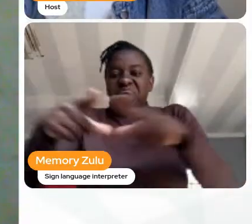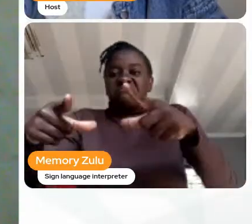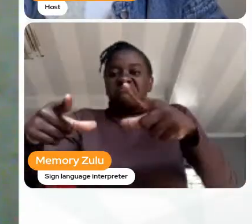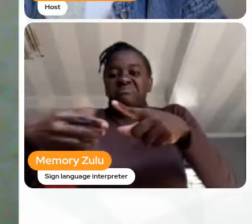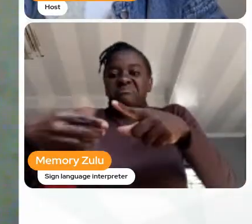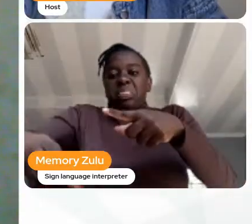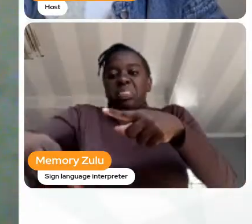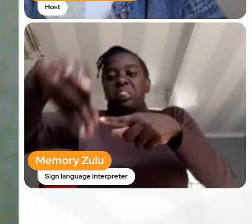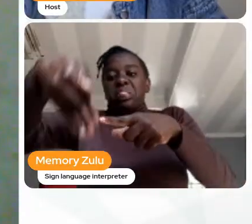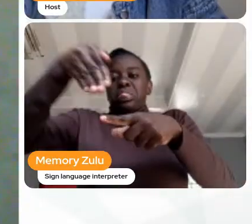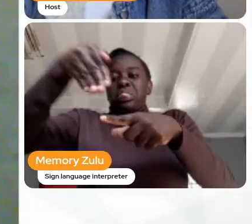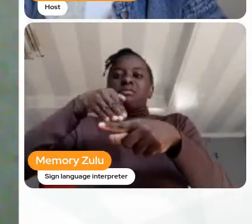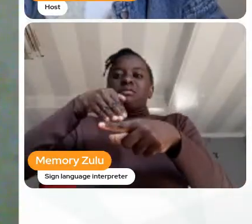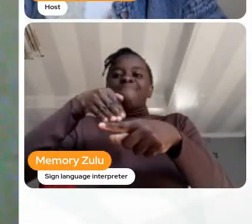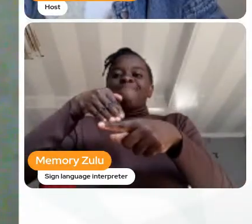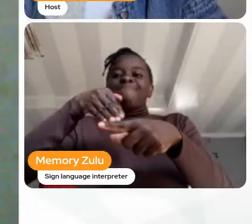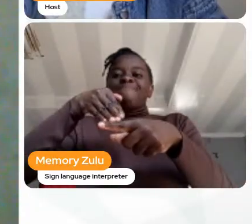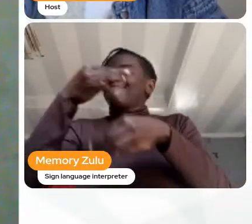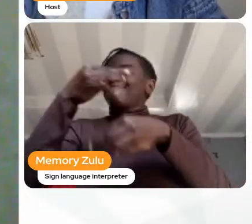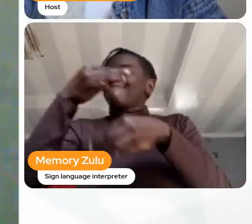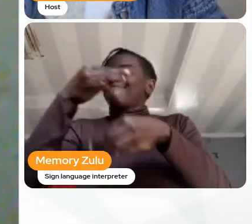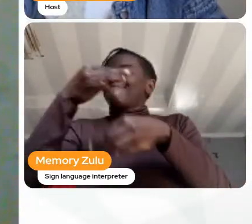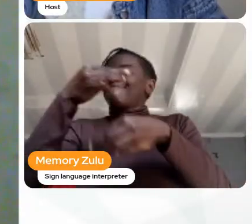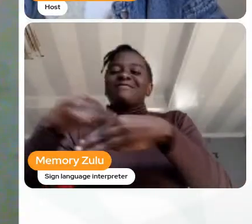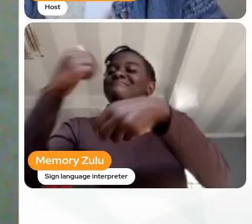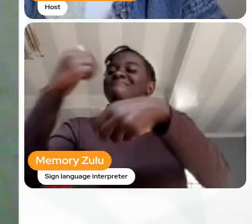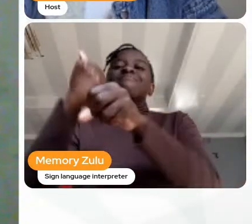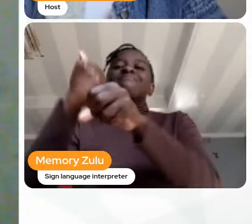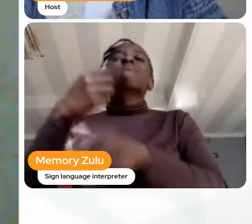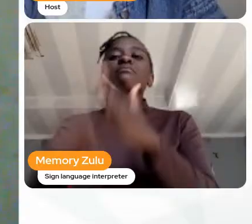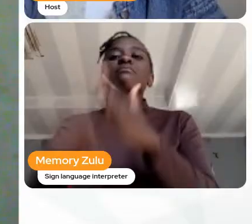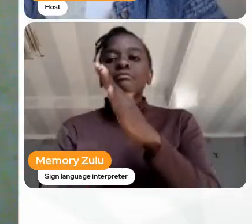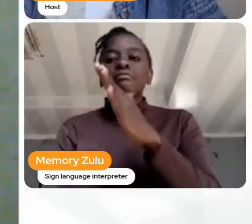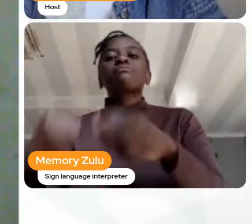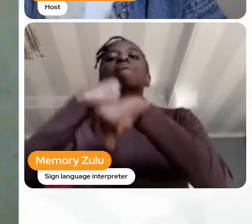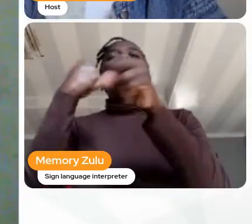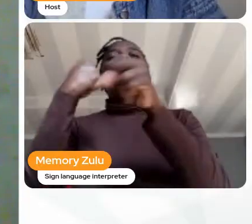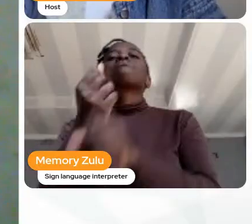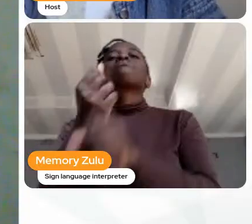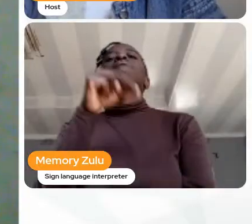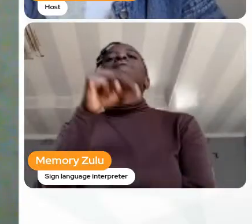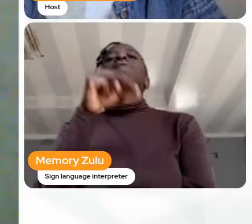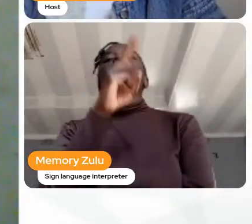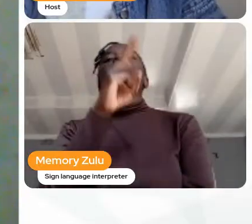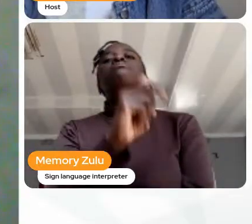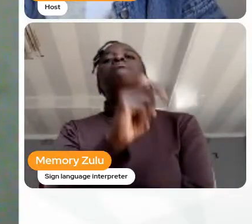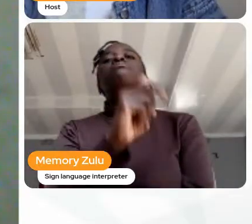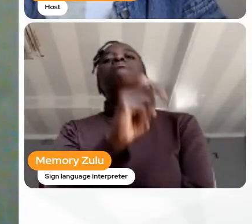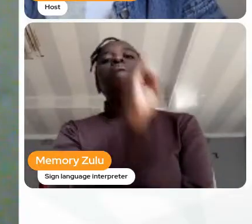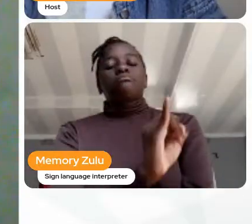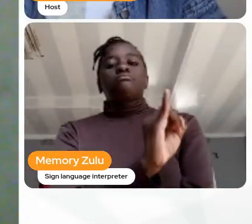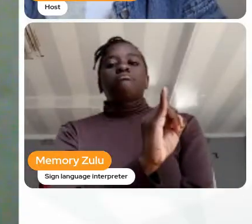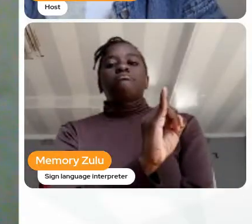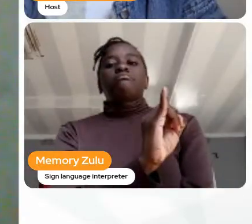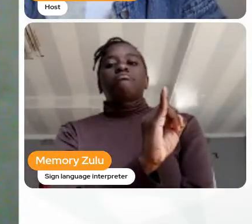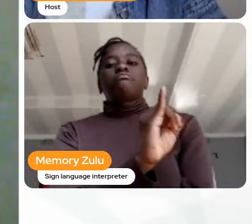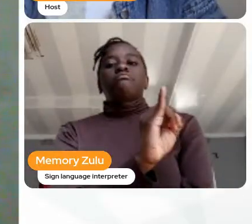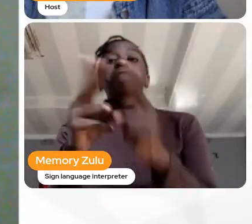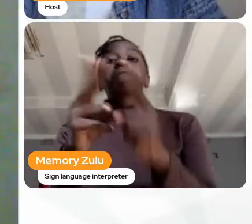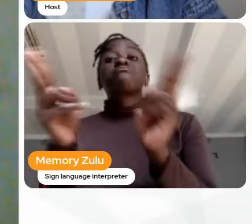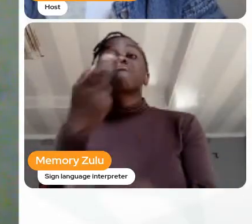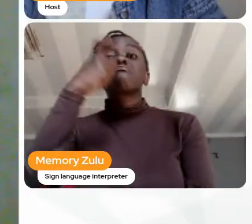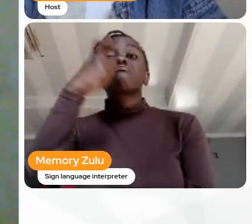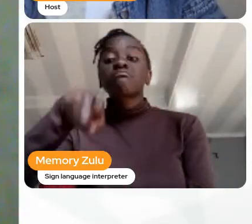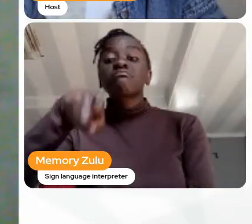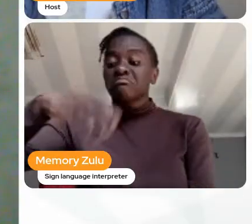fever. Others would complain of pain when urinating. The reason being of what I stated, to say, how they